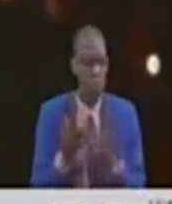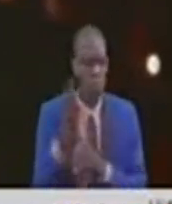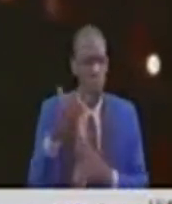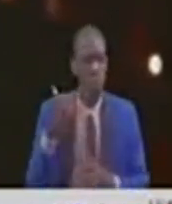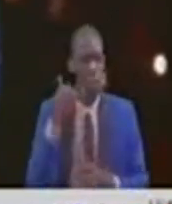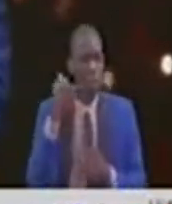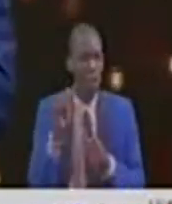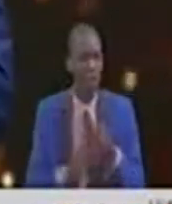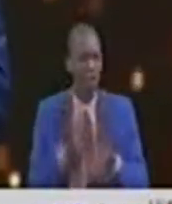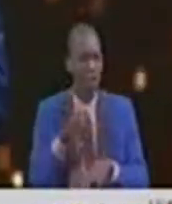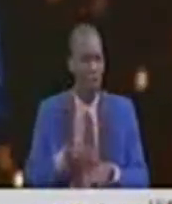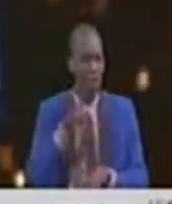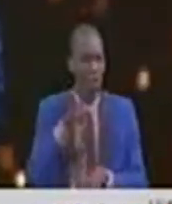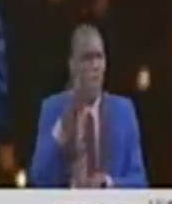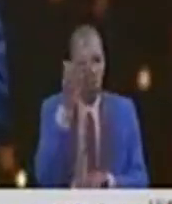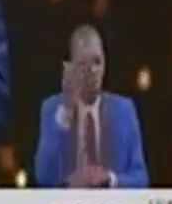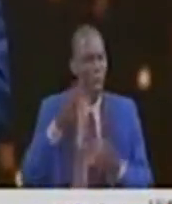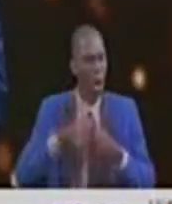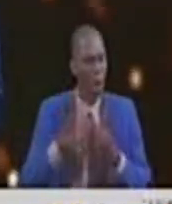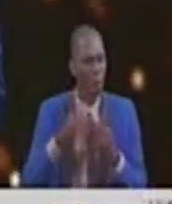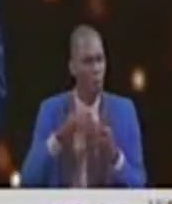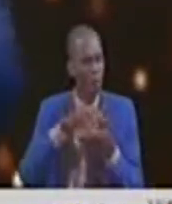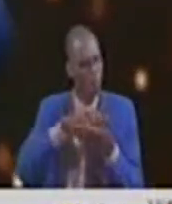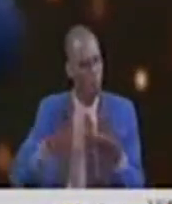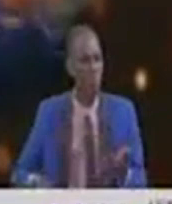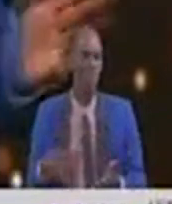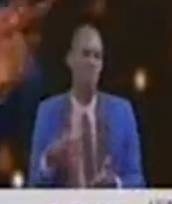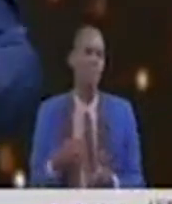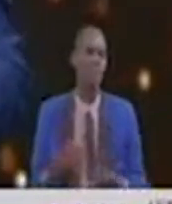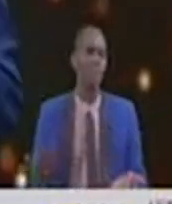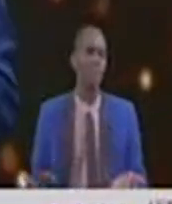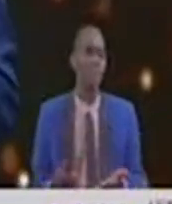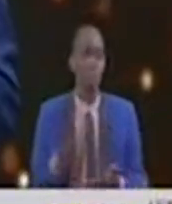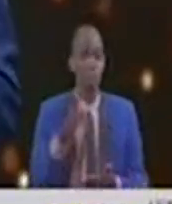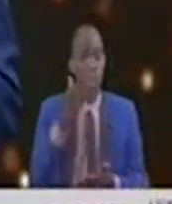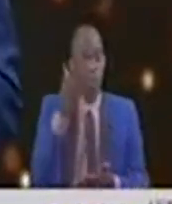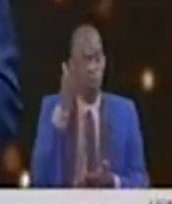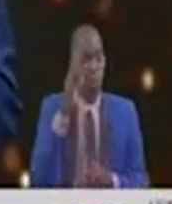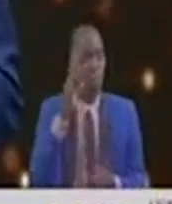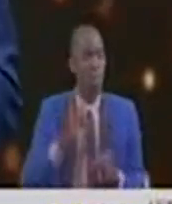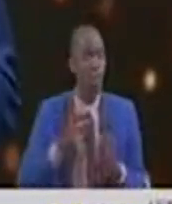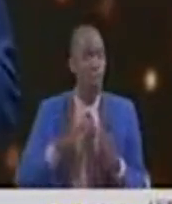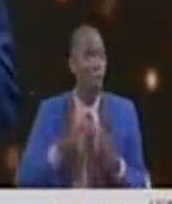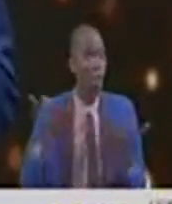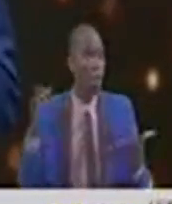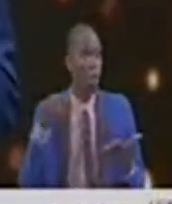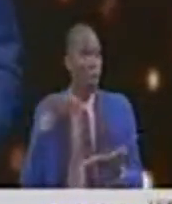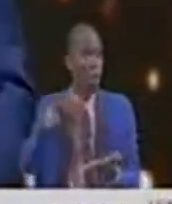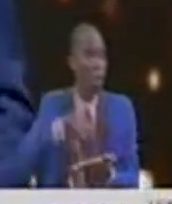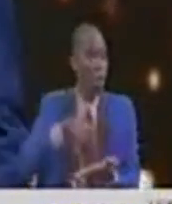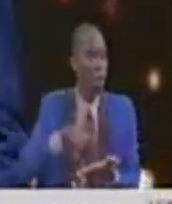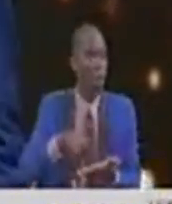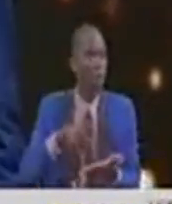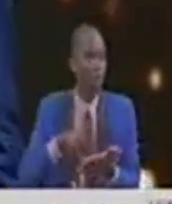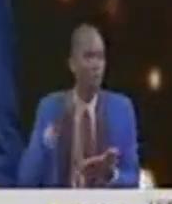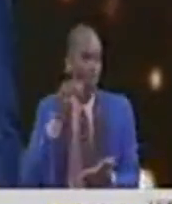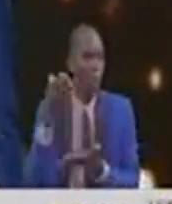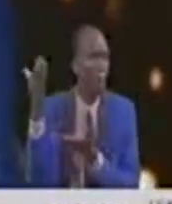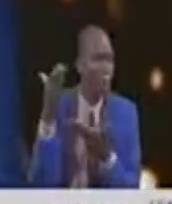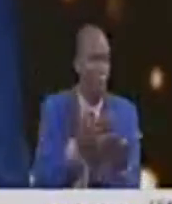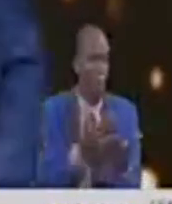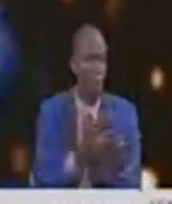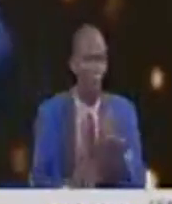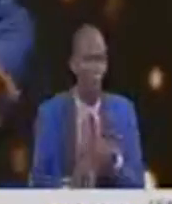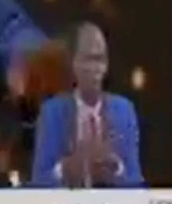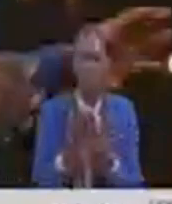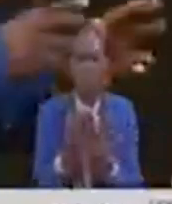your mind, you know already that is what you are going to see if you open it. Can't you shut it up? Can't you block